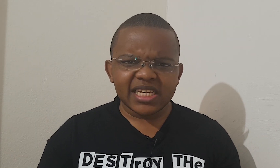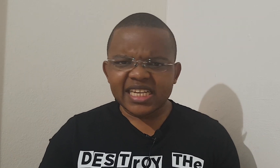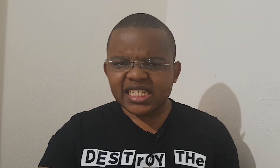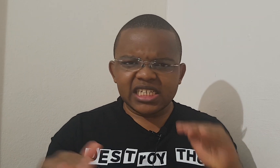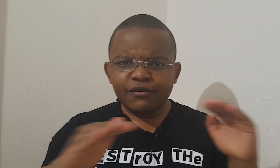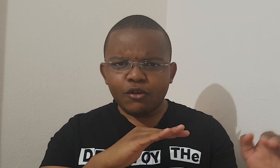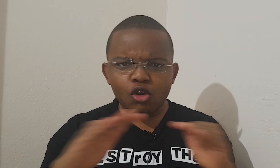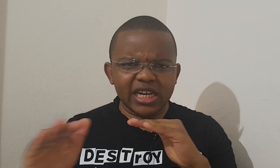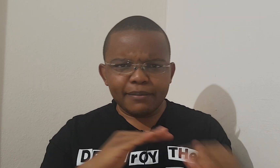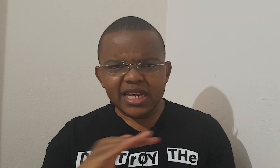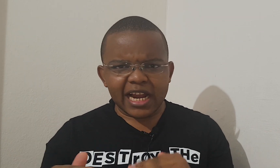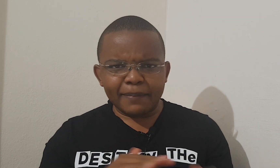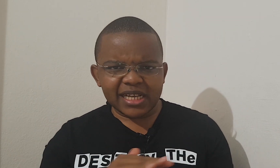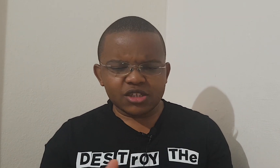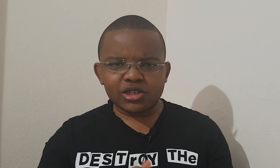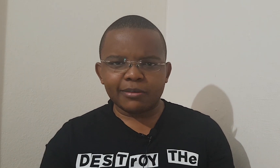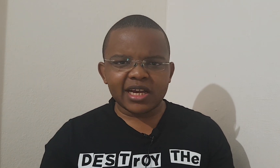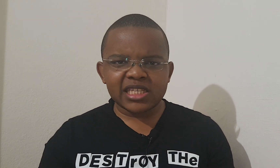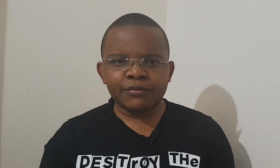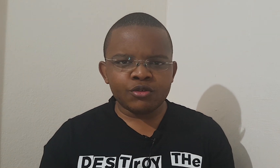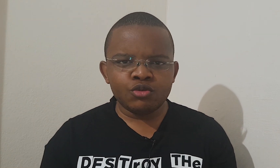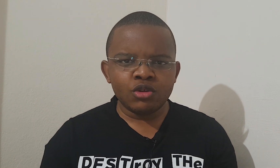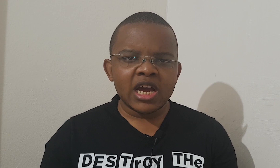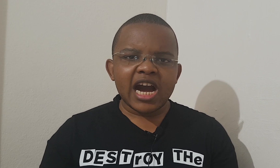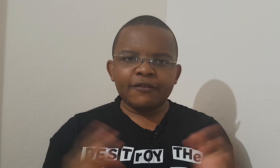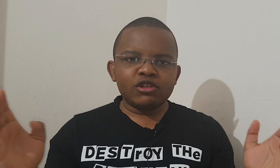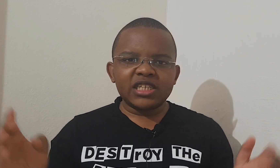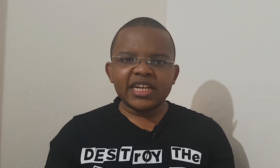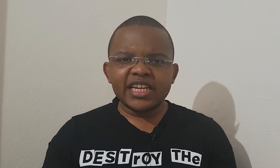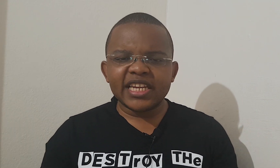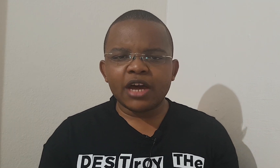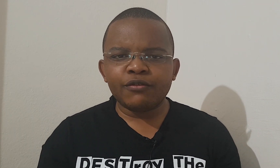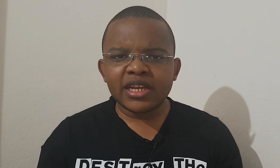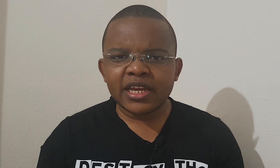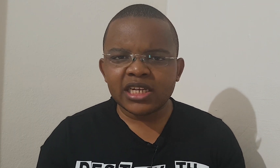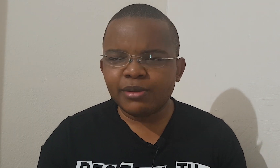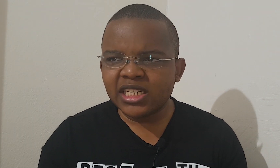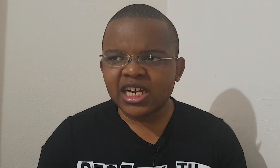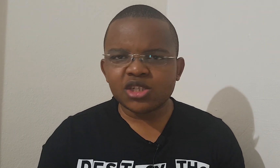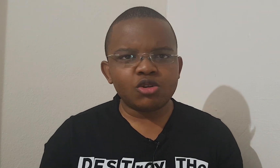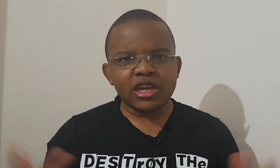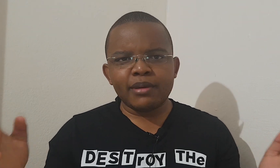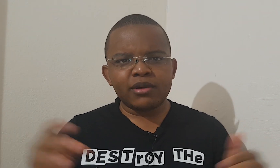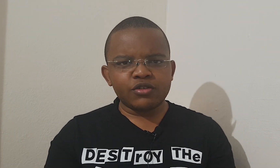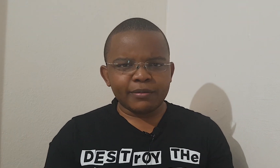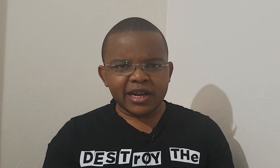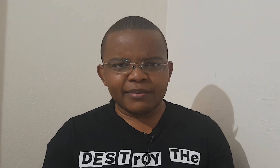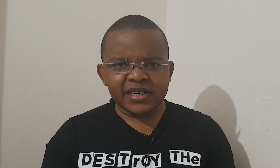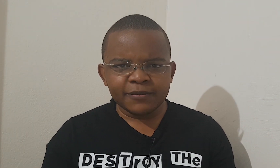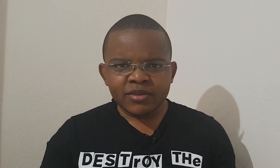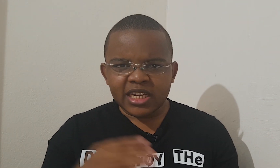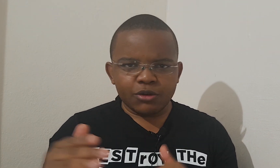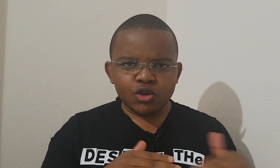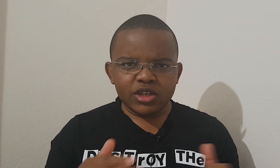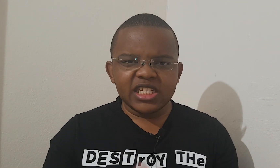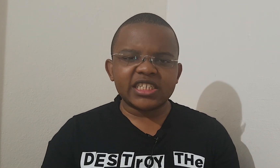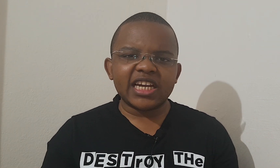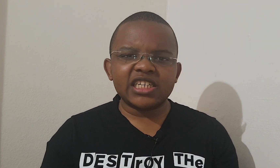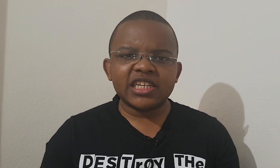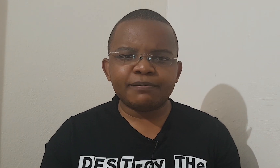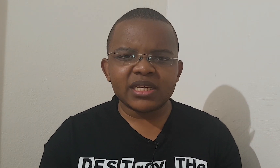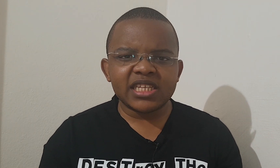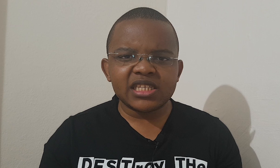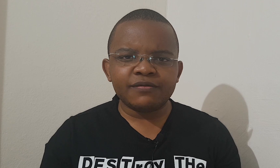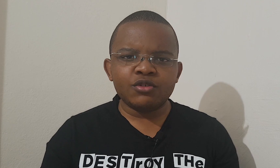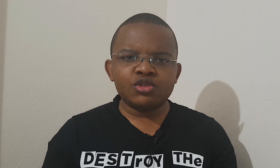two times, searching for all the medical parts to summarize them for you. Unfortunately, none of the debaters or the members of the parliament that were talking